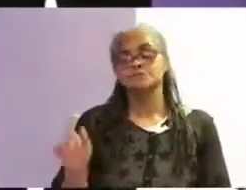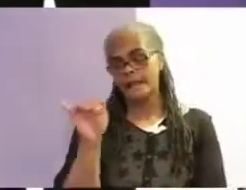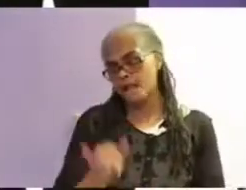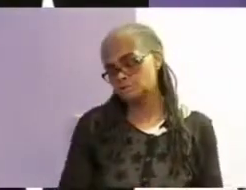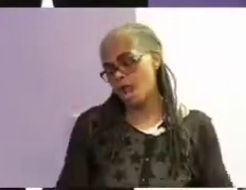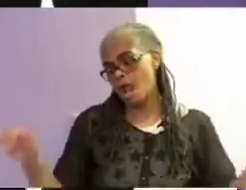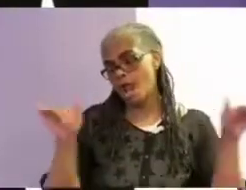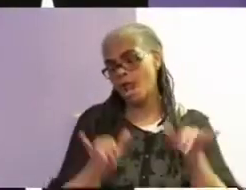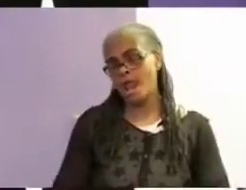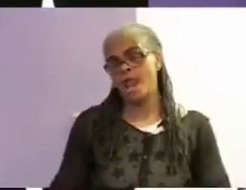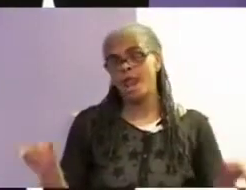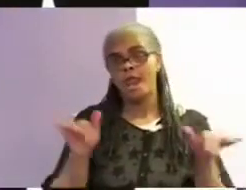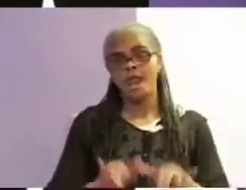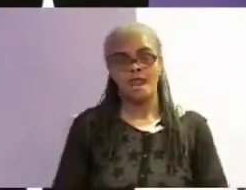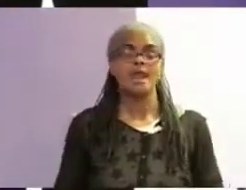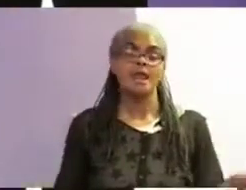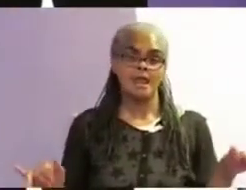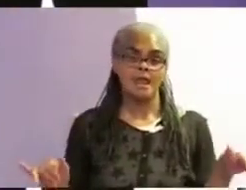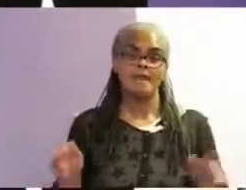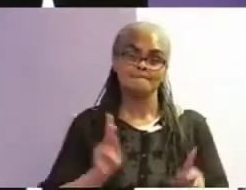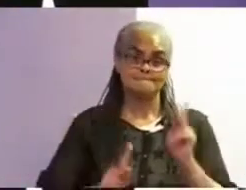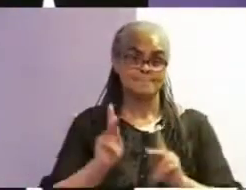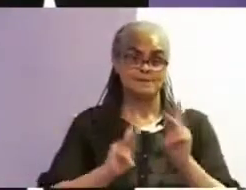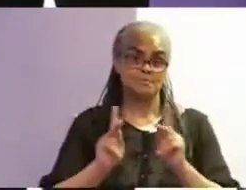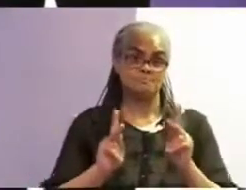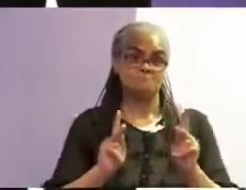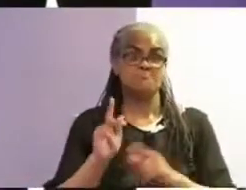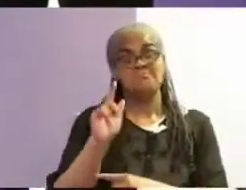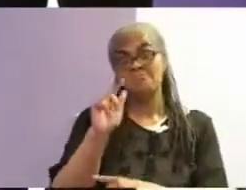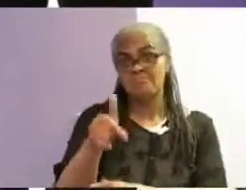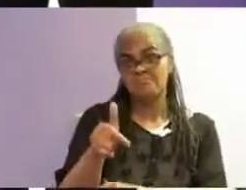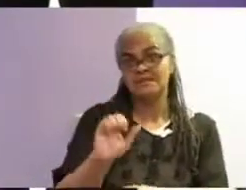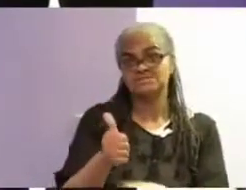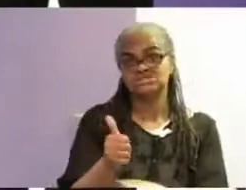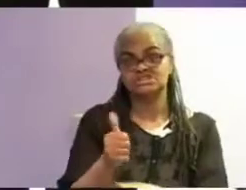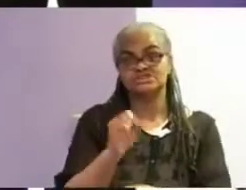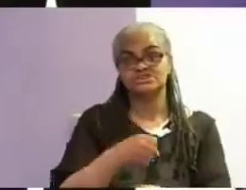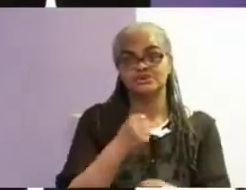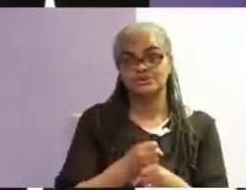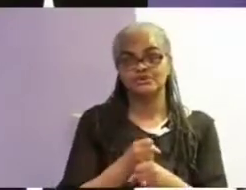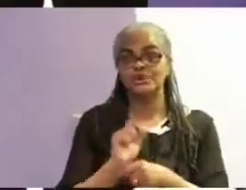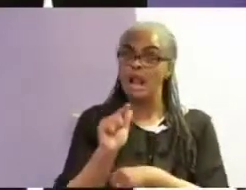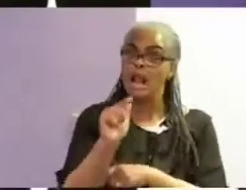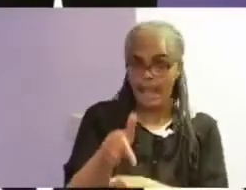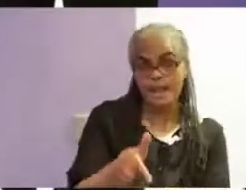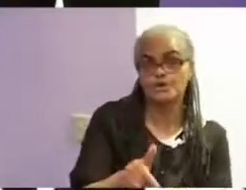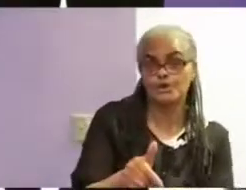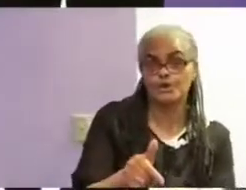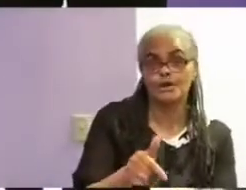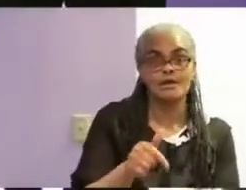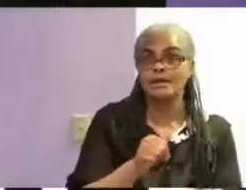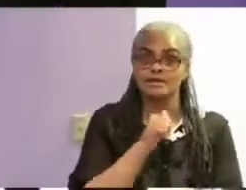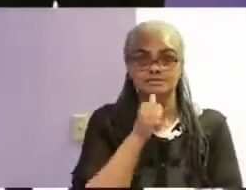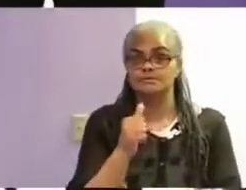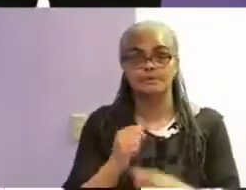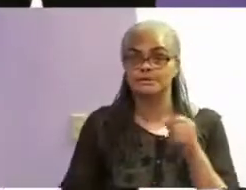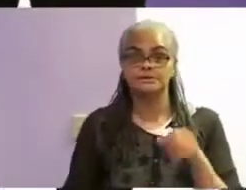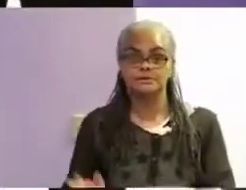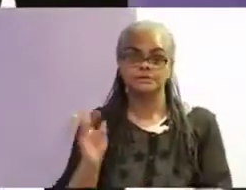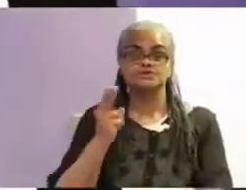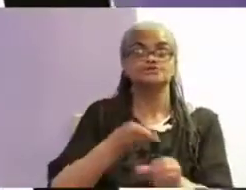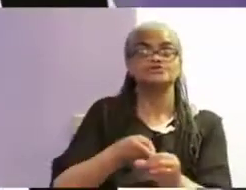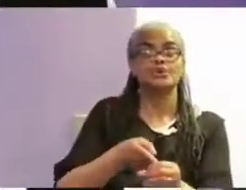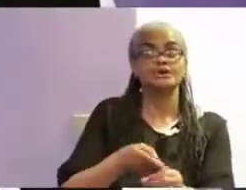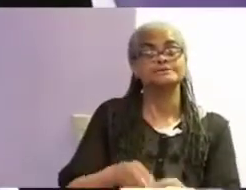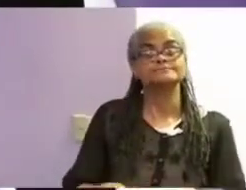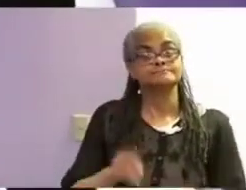that he had. I said, what you going to do in 10 years when nobody has joined your church? He said, at least I tried.